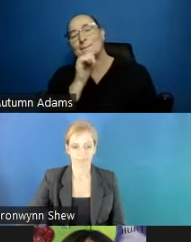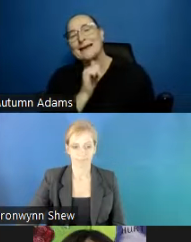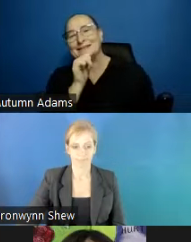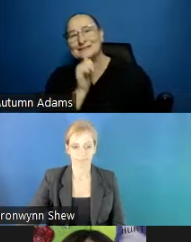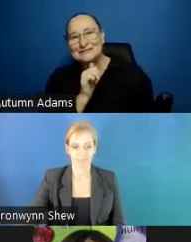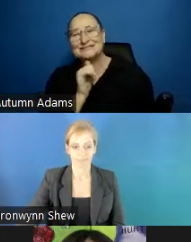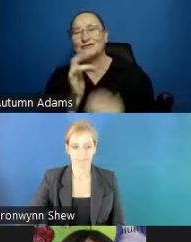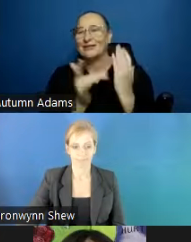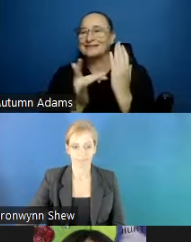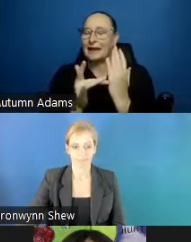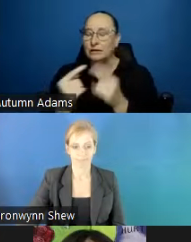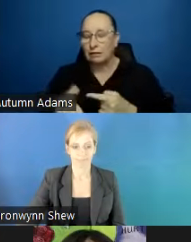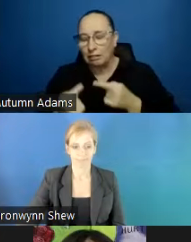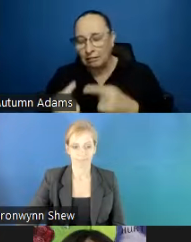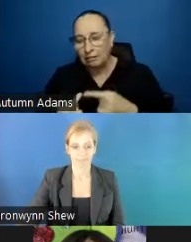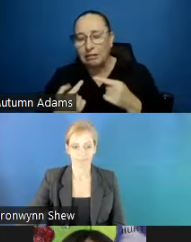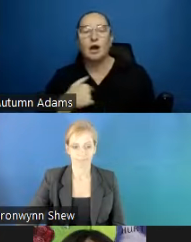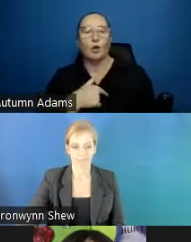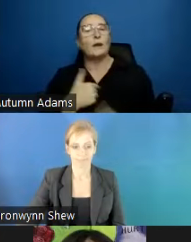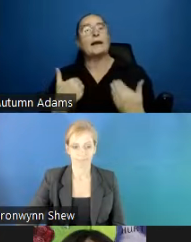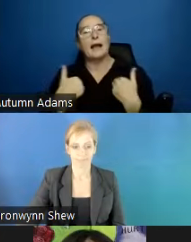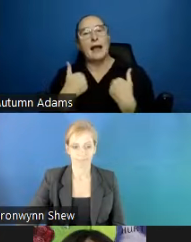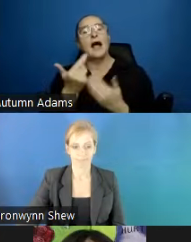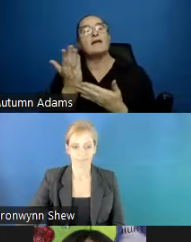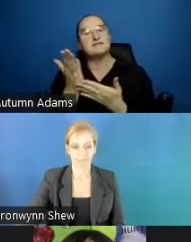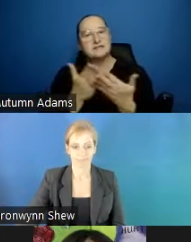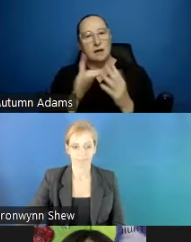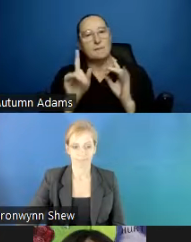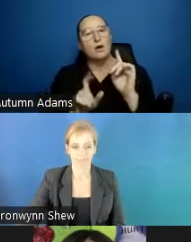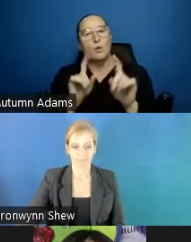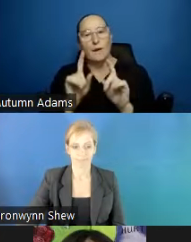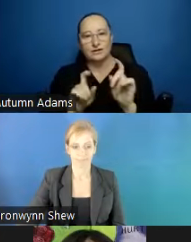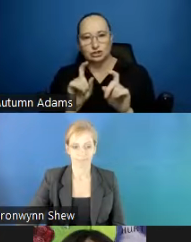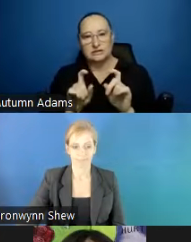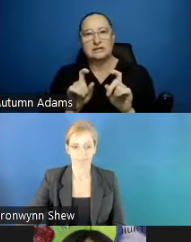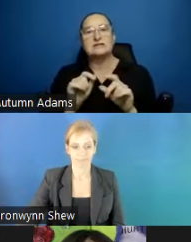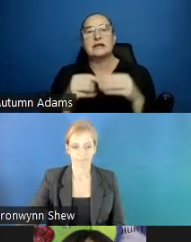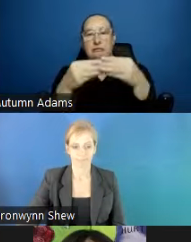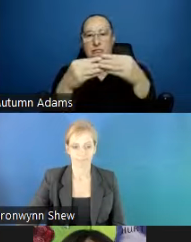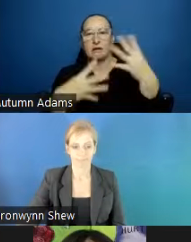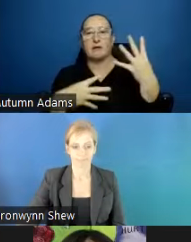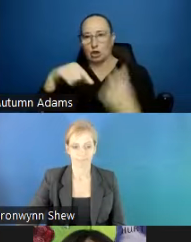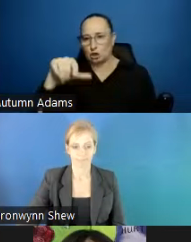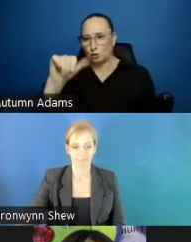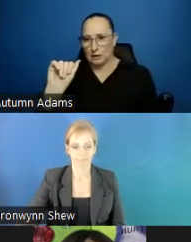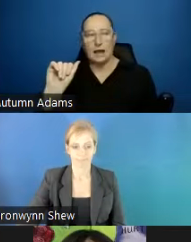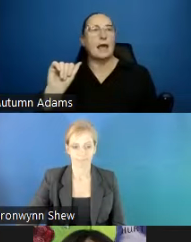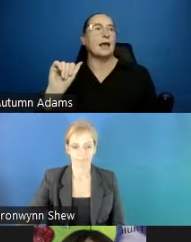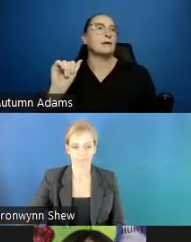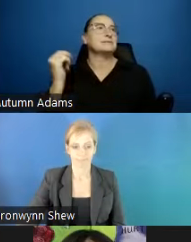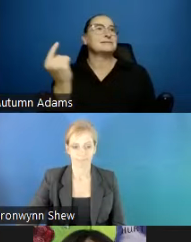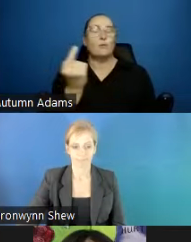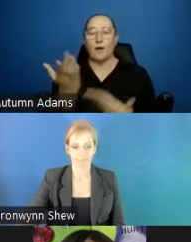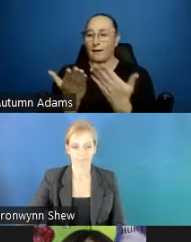technical issues. We do have some questions that are in the Q&A. Someone